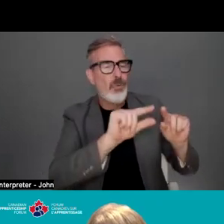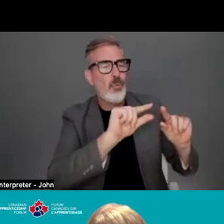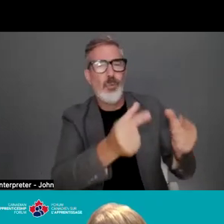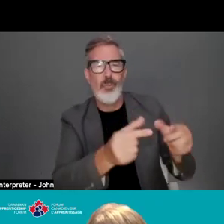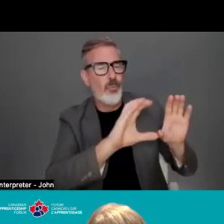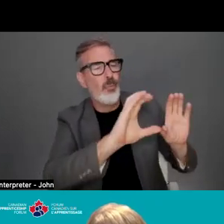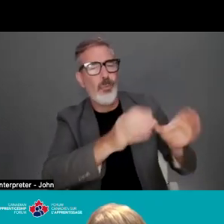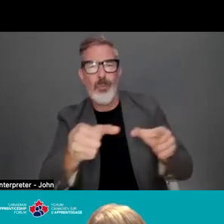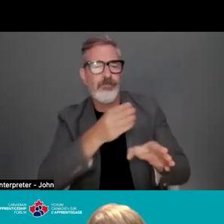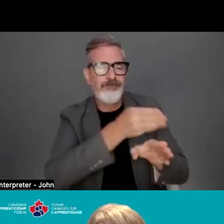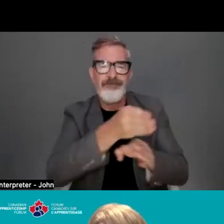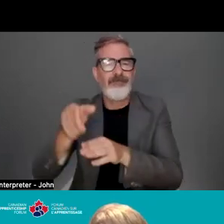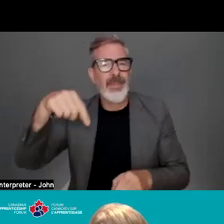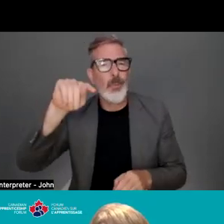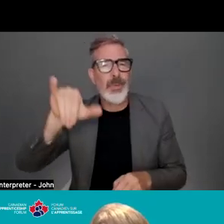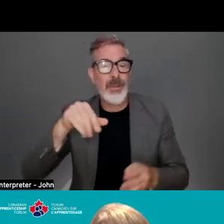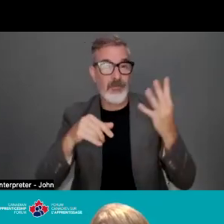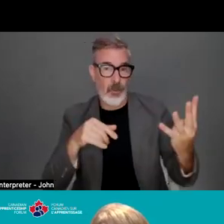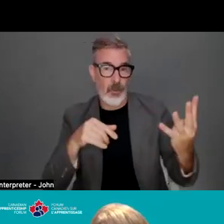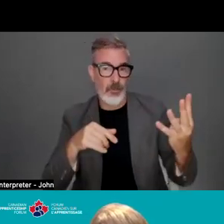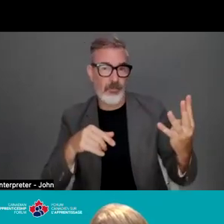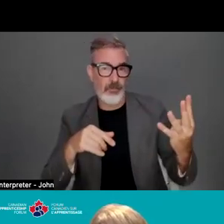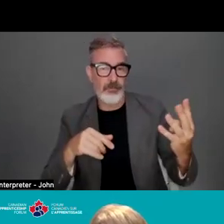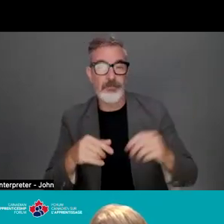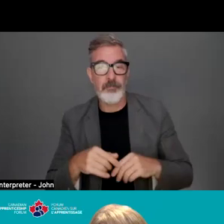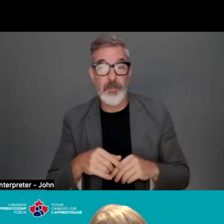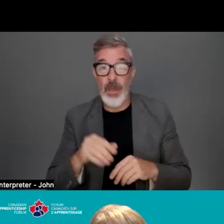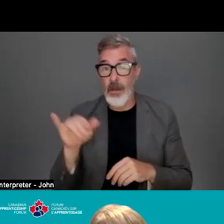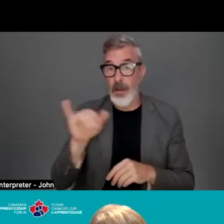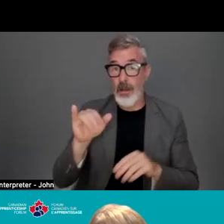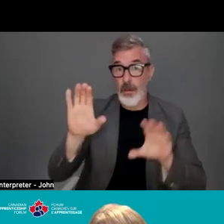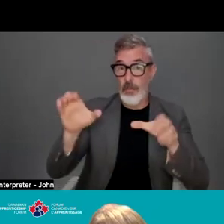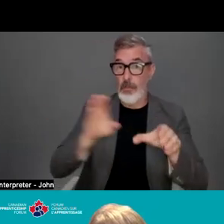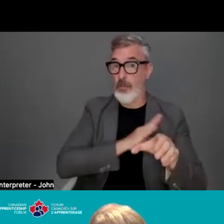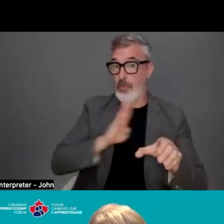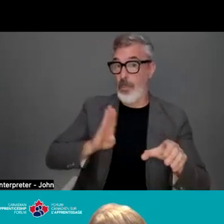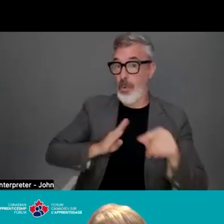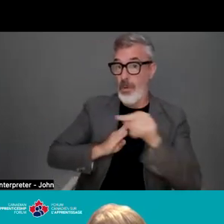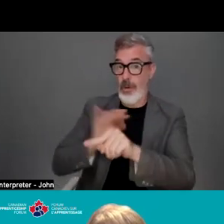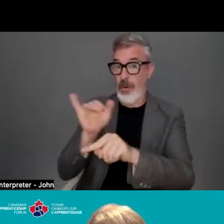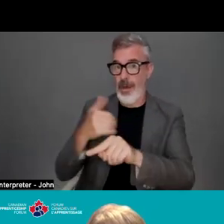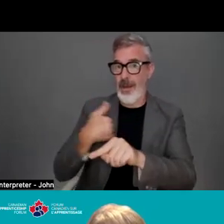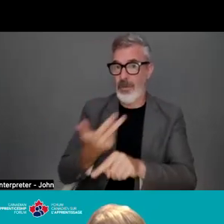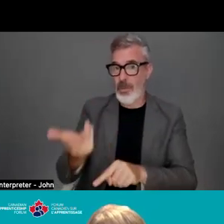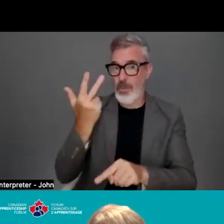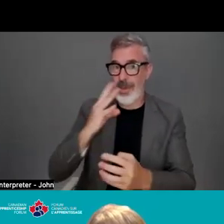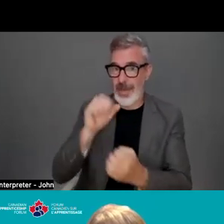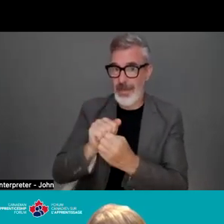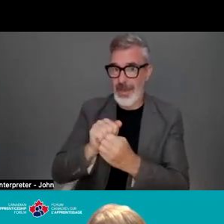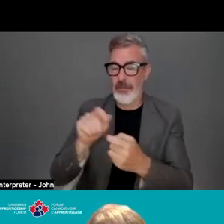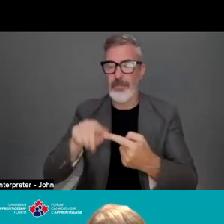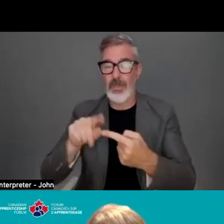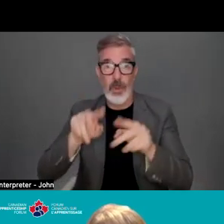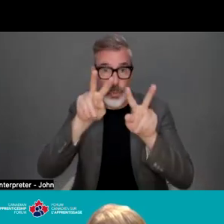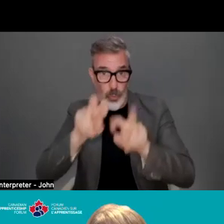And underneath the board, there's 3 committees: the research committee, the outreach committee, and the